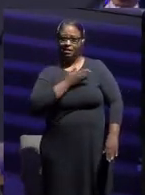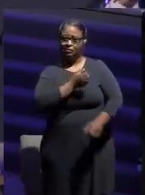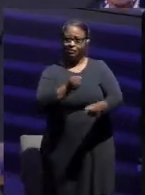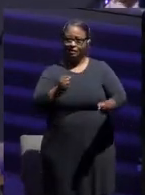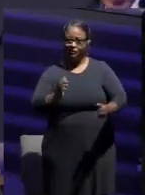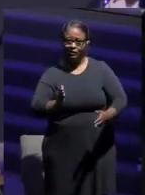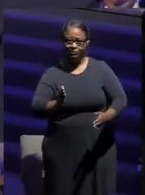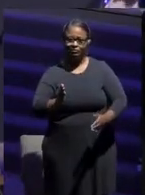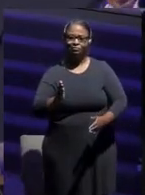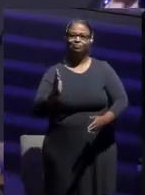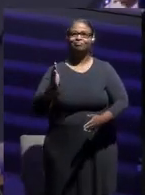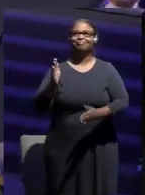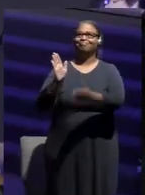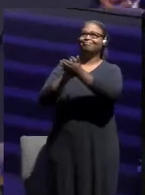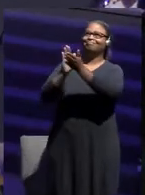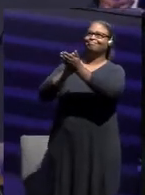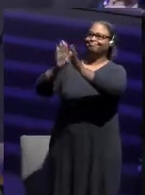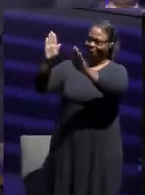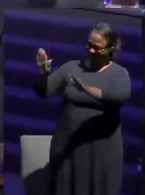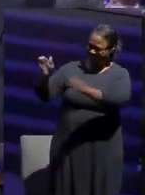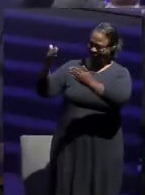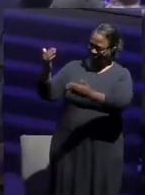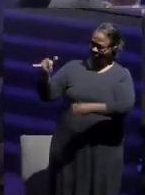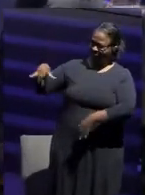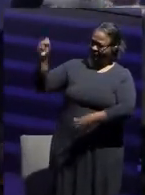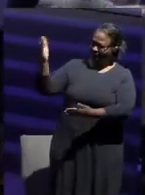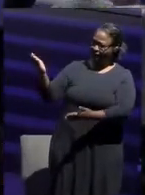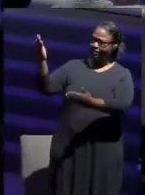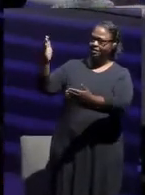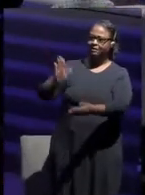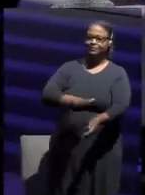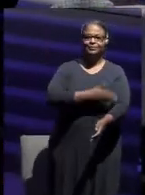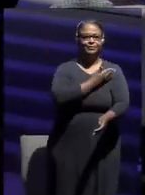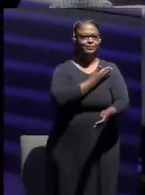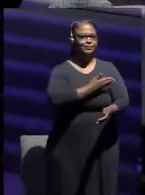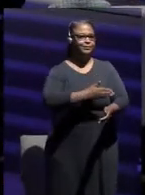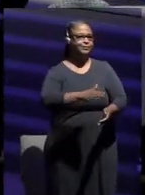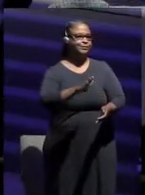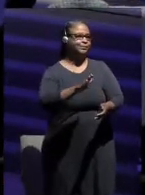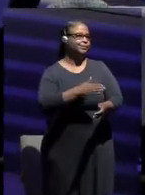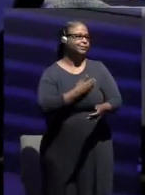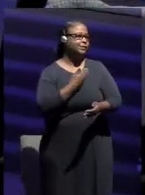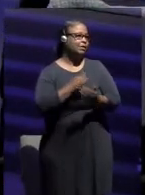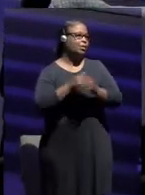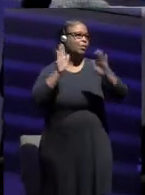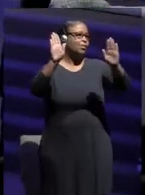Savior. Yes, He is. Yes, Lord.